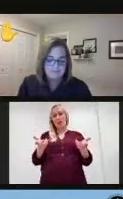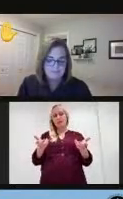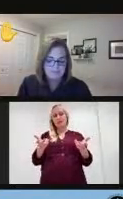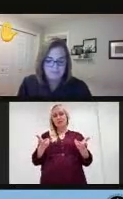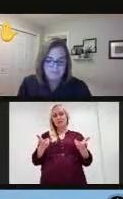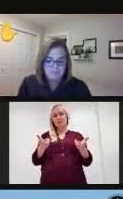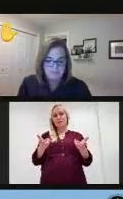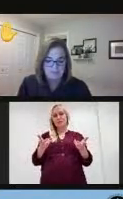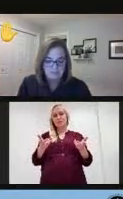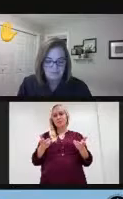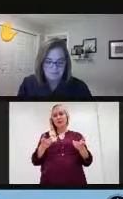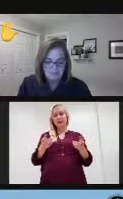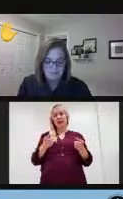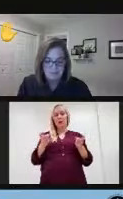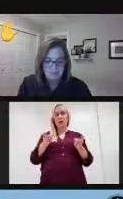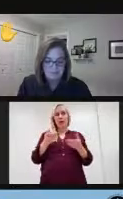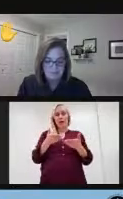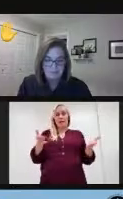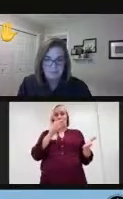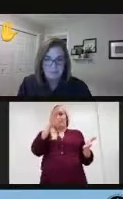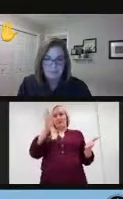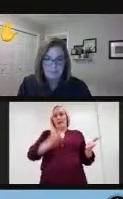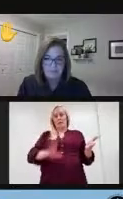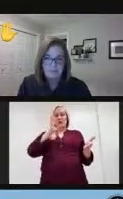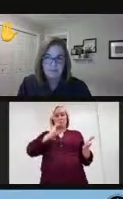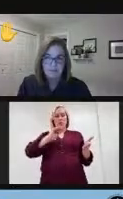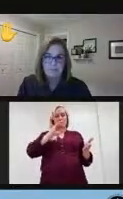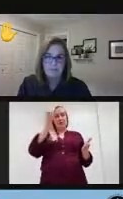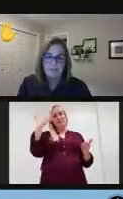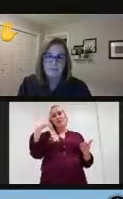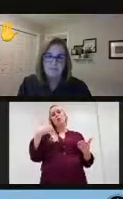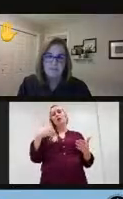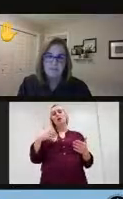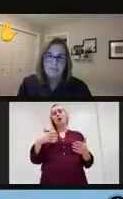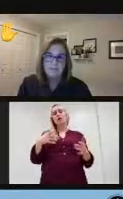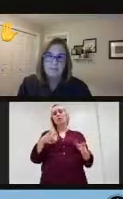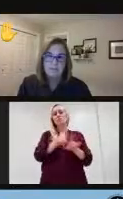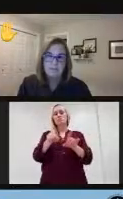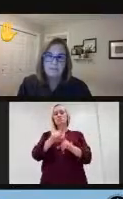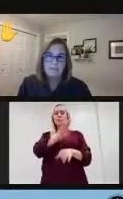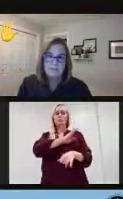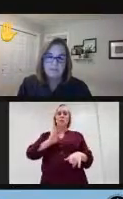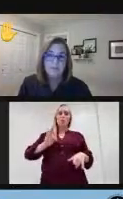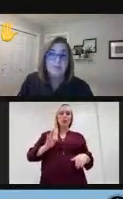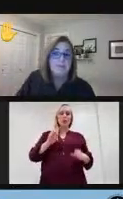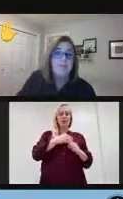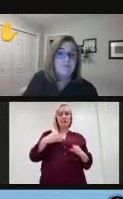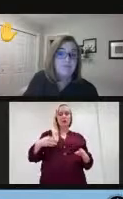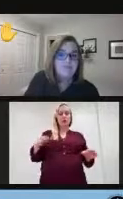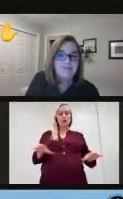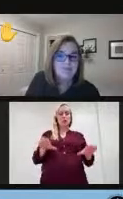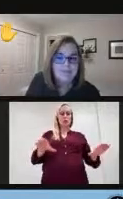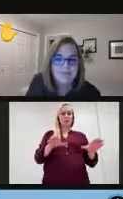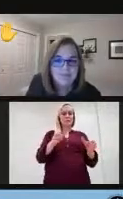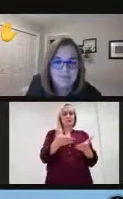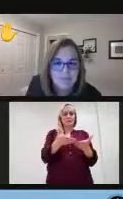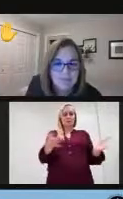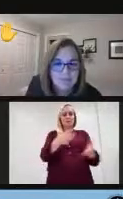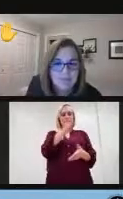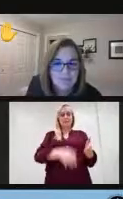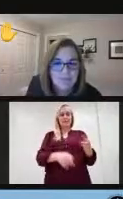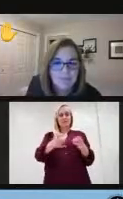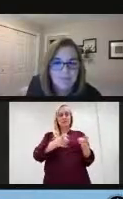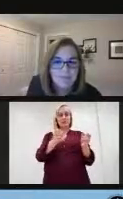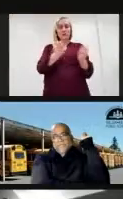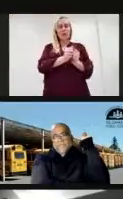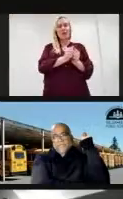deal with issues that we've never had to deal with. And that's also to say board members are dealing with stuff that they've never had to deal with, and it's a